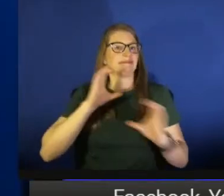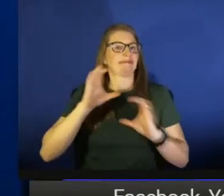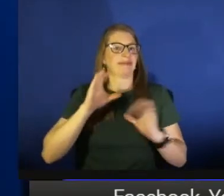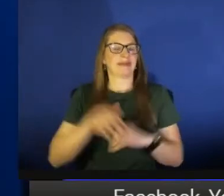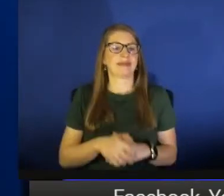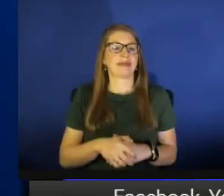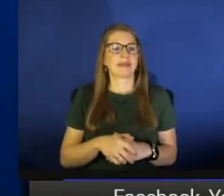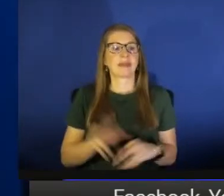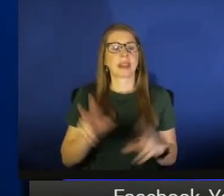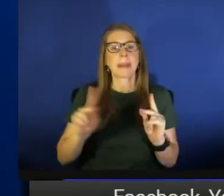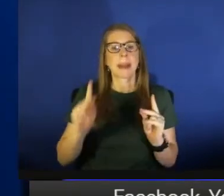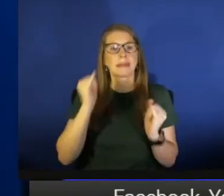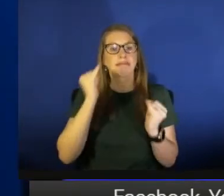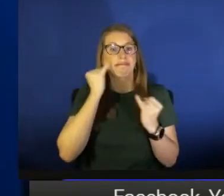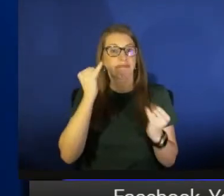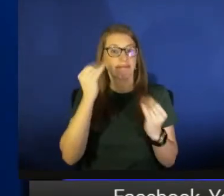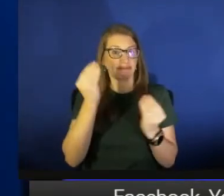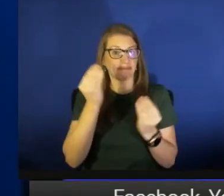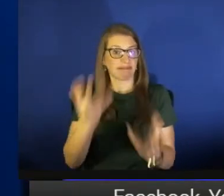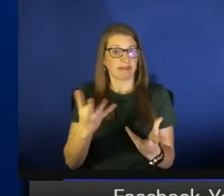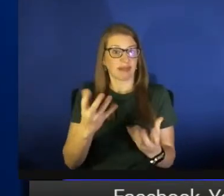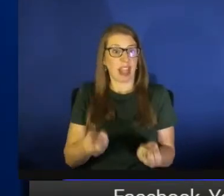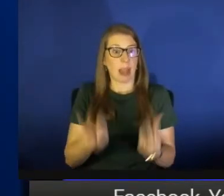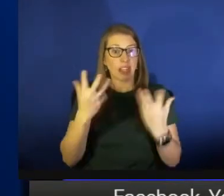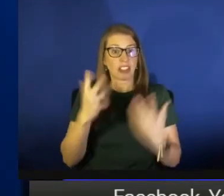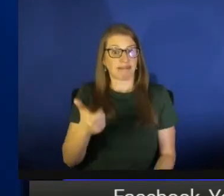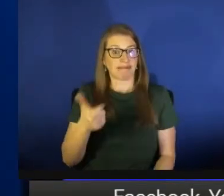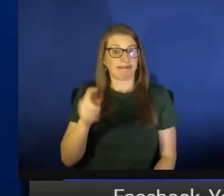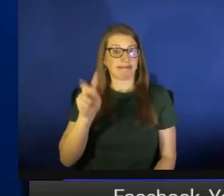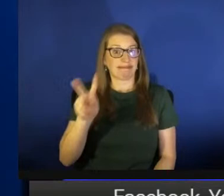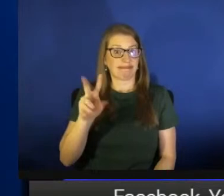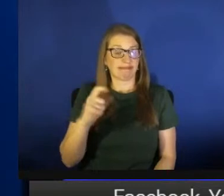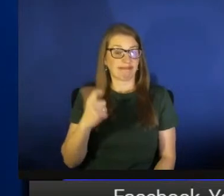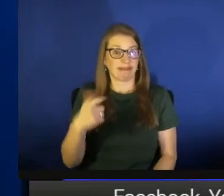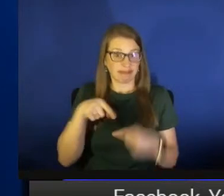an idea of how much TV that we've been watching during the pandemic, the